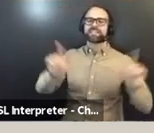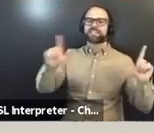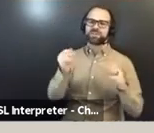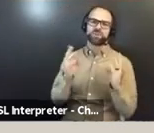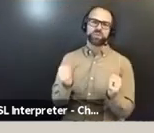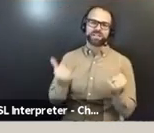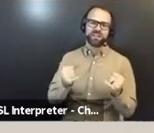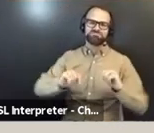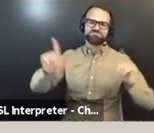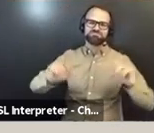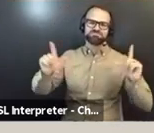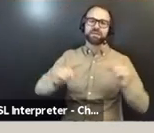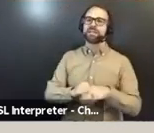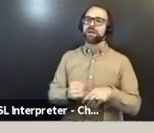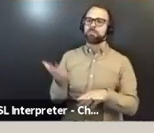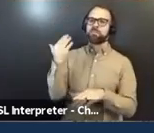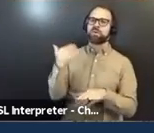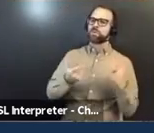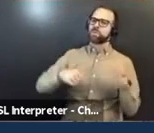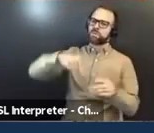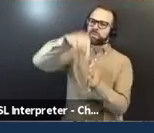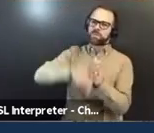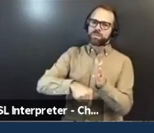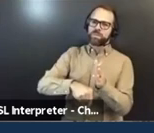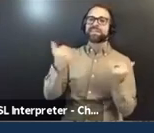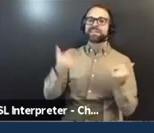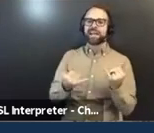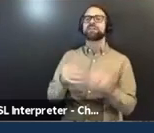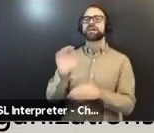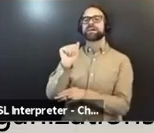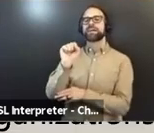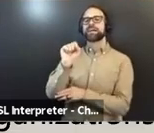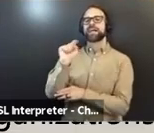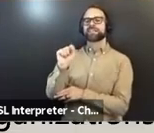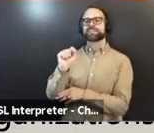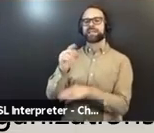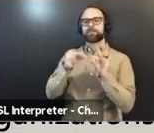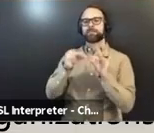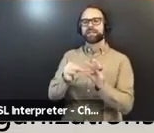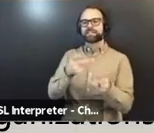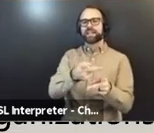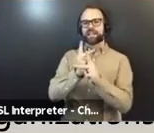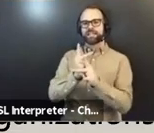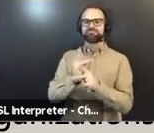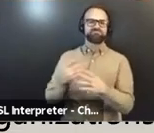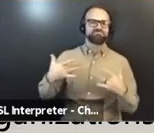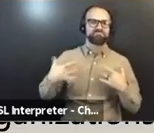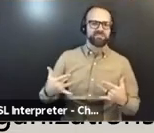now, guys. So those were the more detailed ones. So the next one is asset-based lending. So asset-based lending, traditionally, you